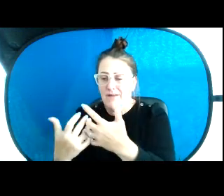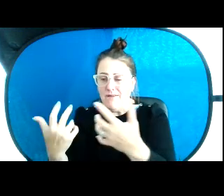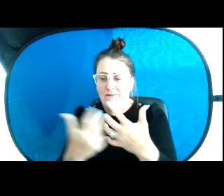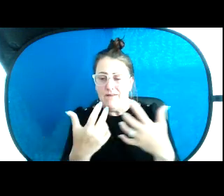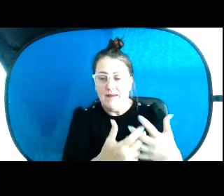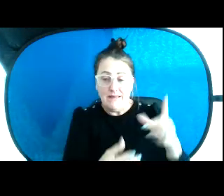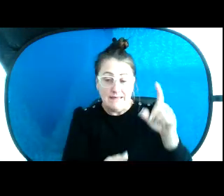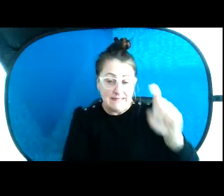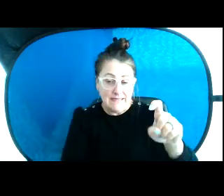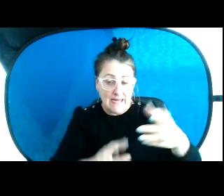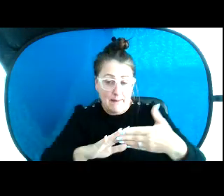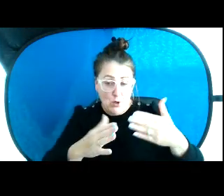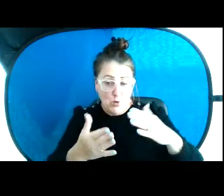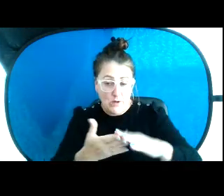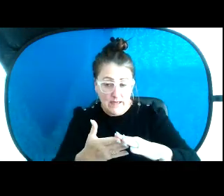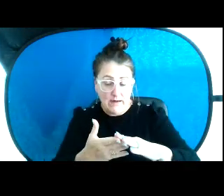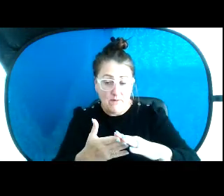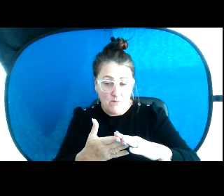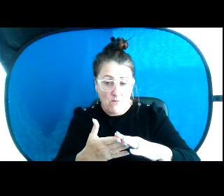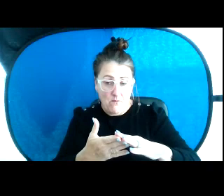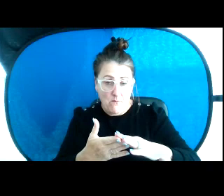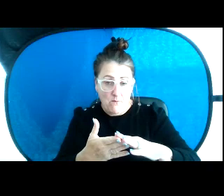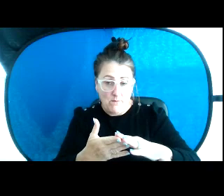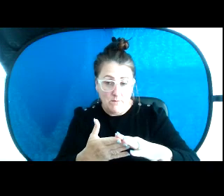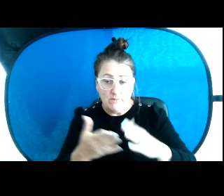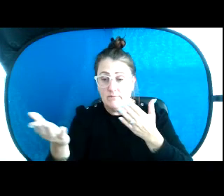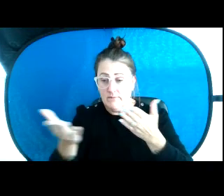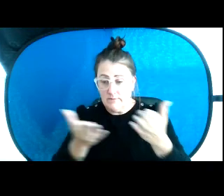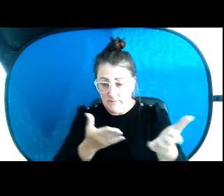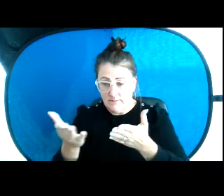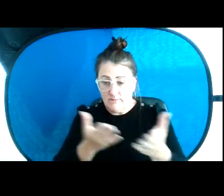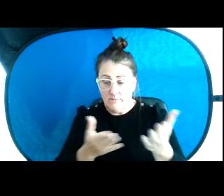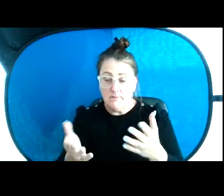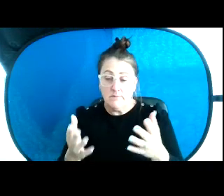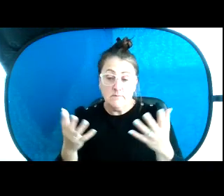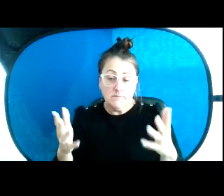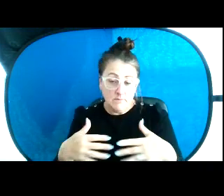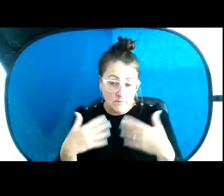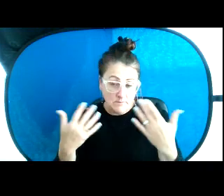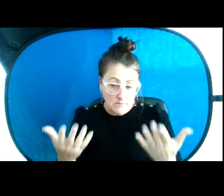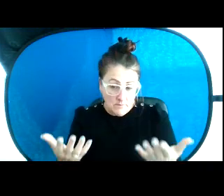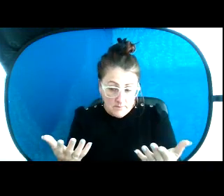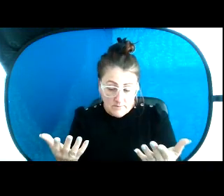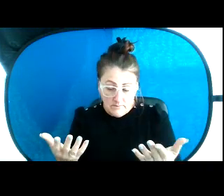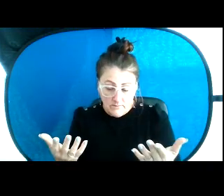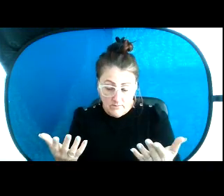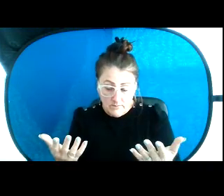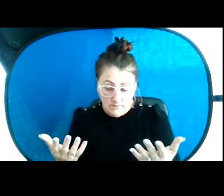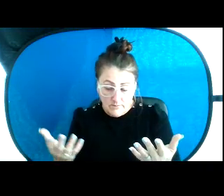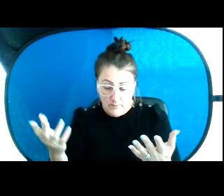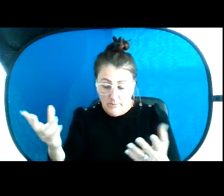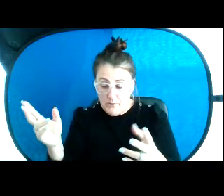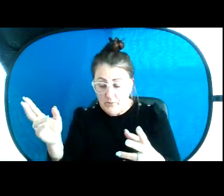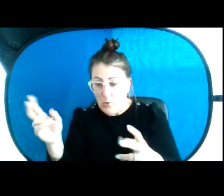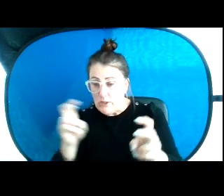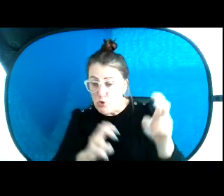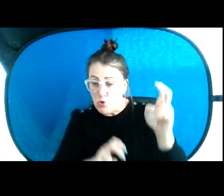of the communities that we serve. And so when we tour